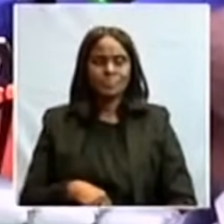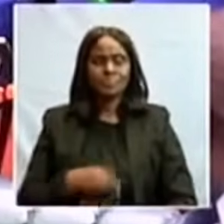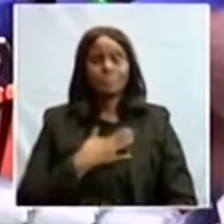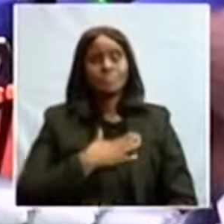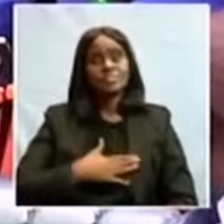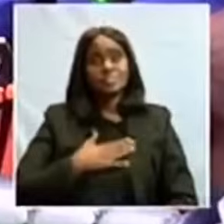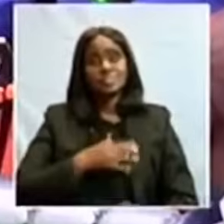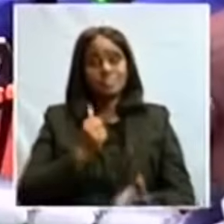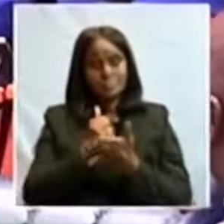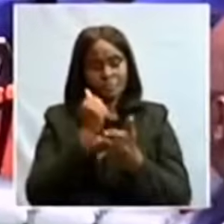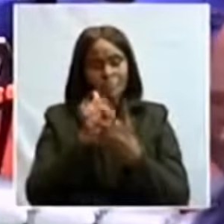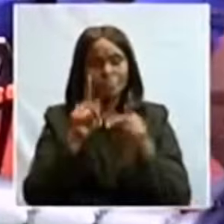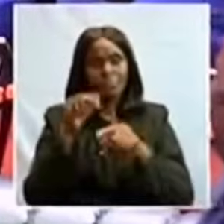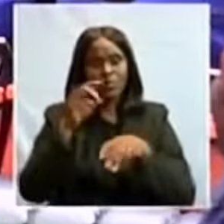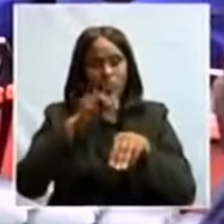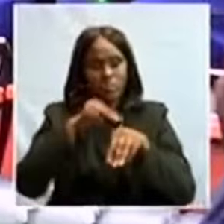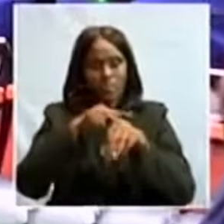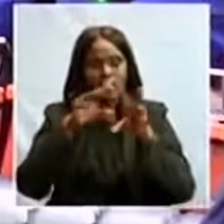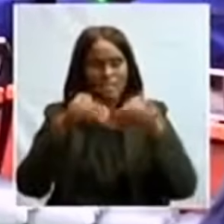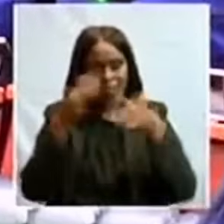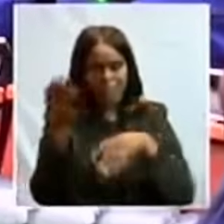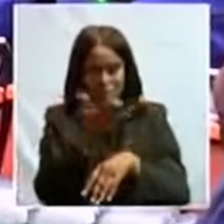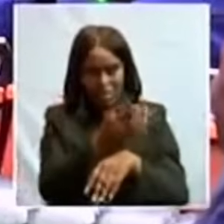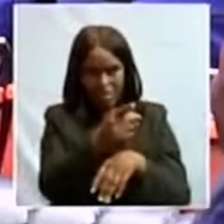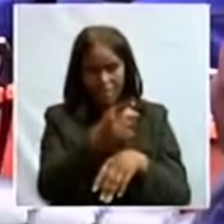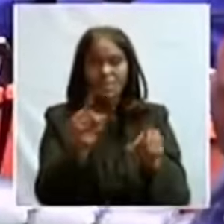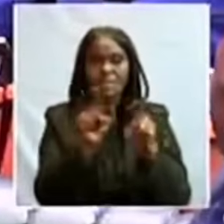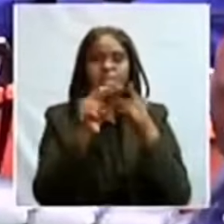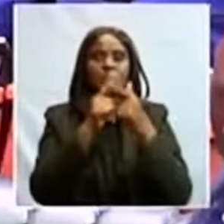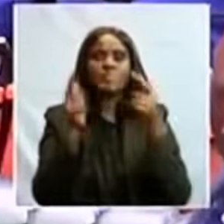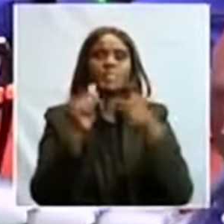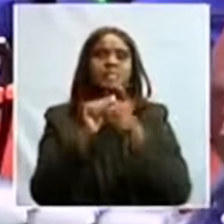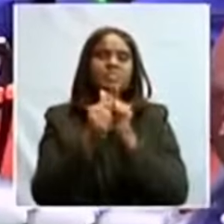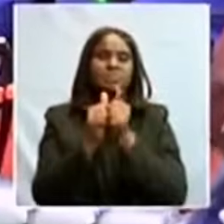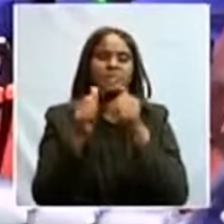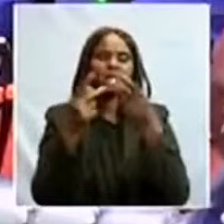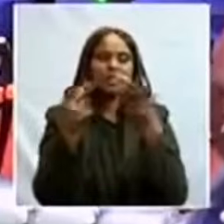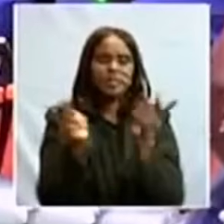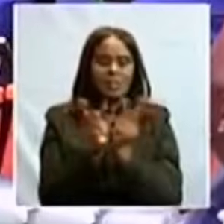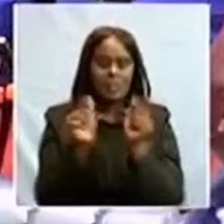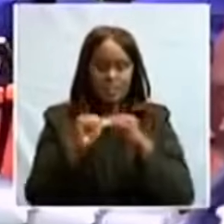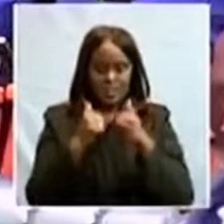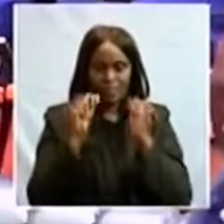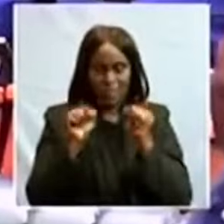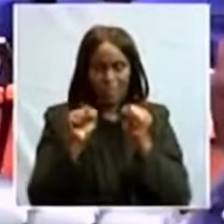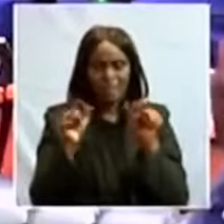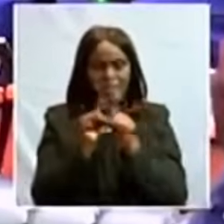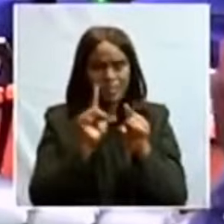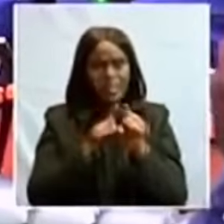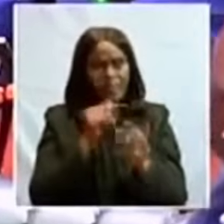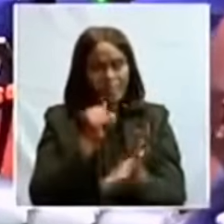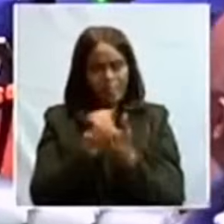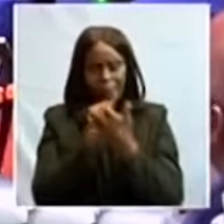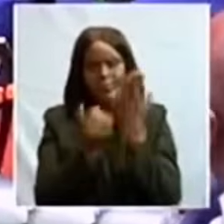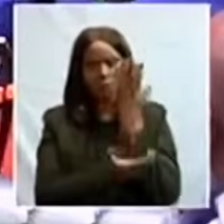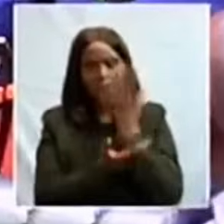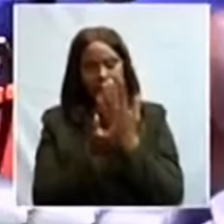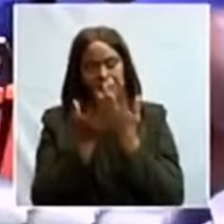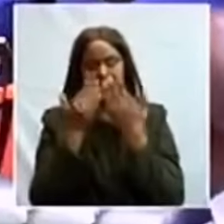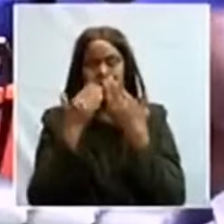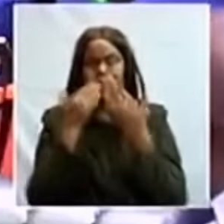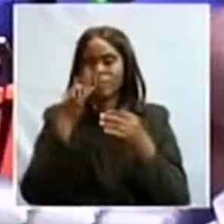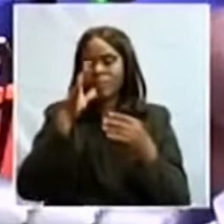please help the people of Mpika by giving them a multi-sports facility so that we harness their potential. Thank you, Madam